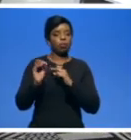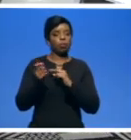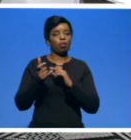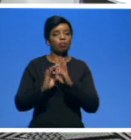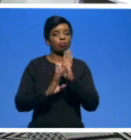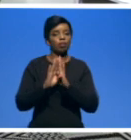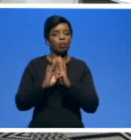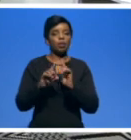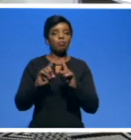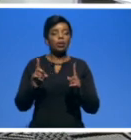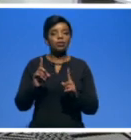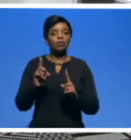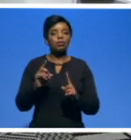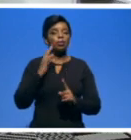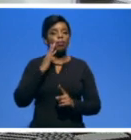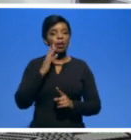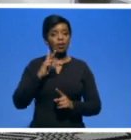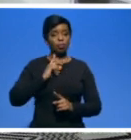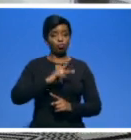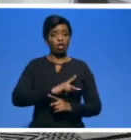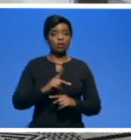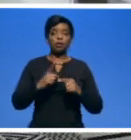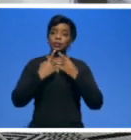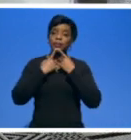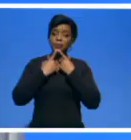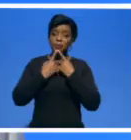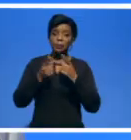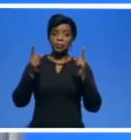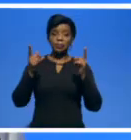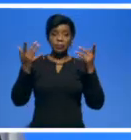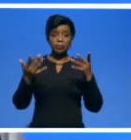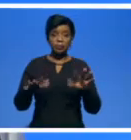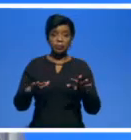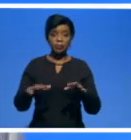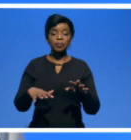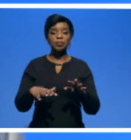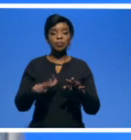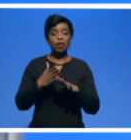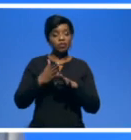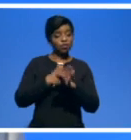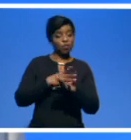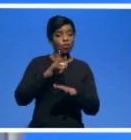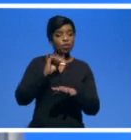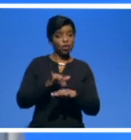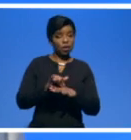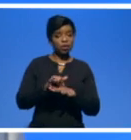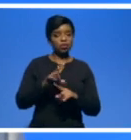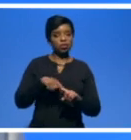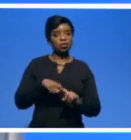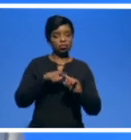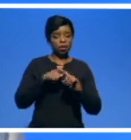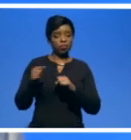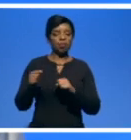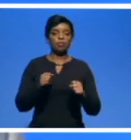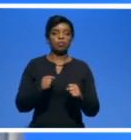pronouncement. In other words, when the president said what he had pronounced before that and after that, the spending remained consistent in some